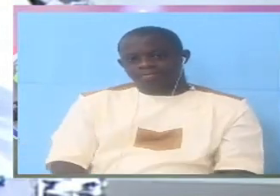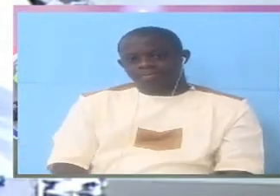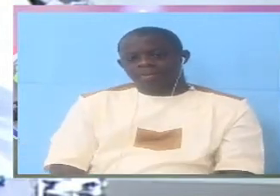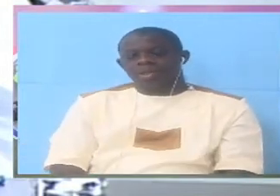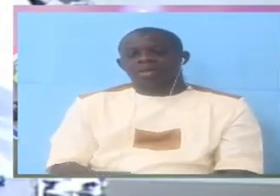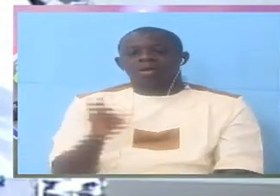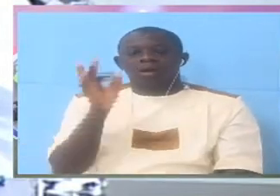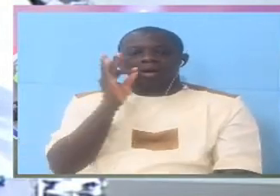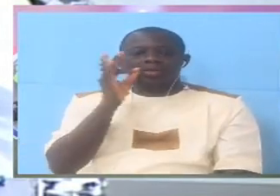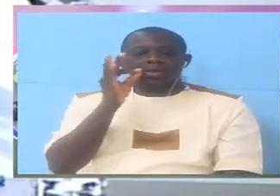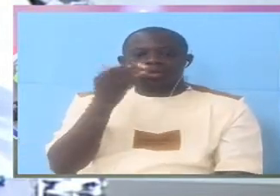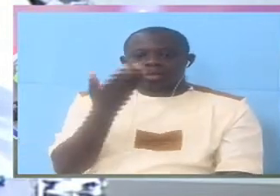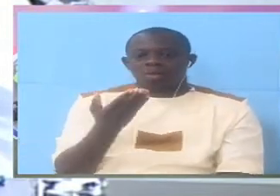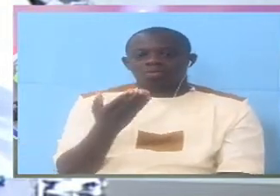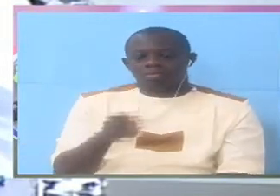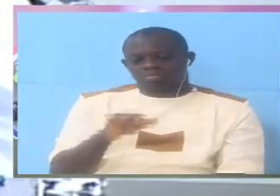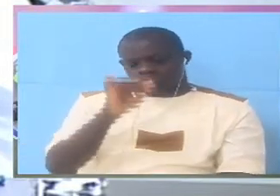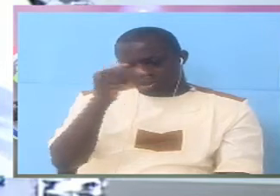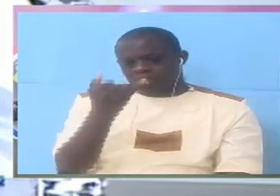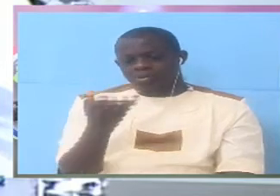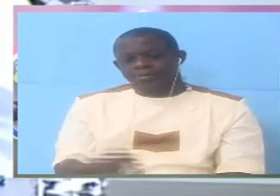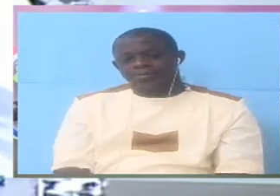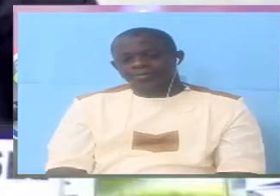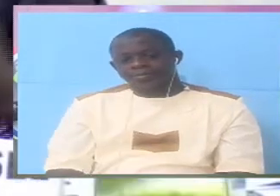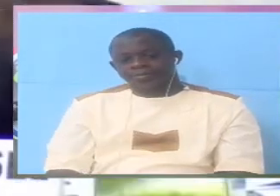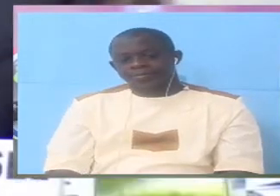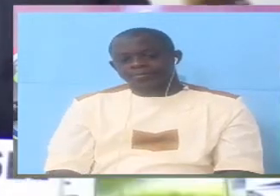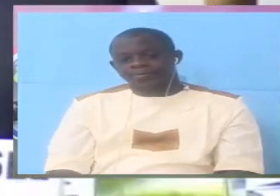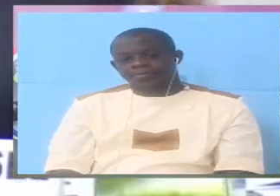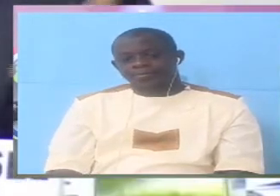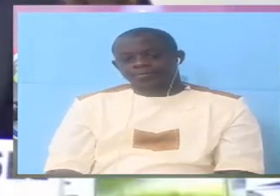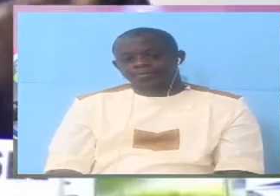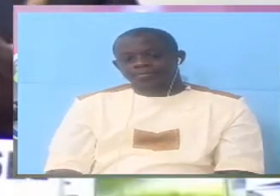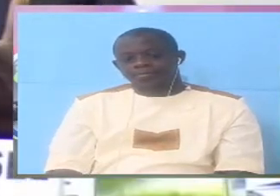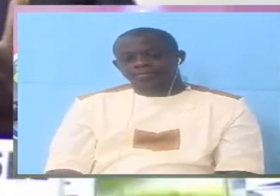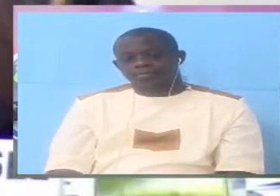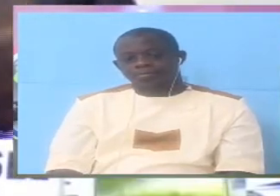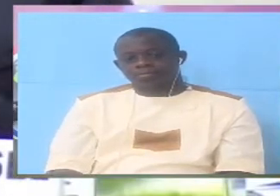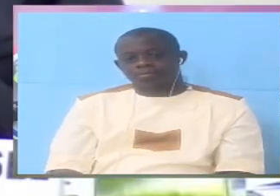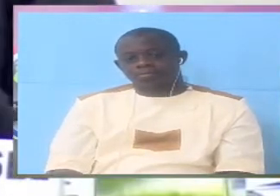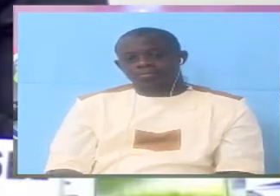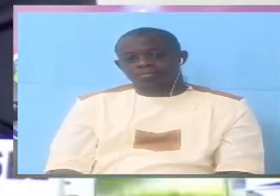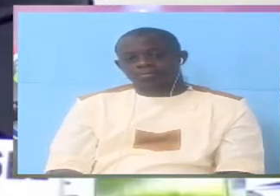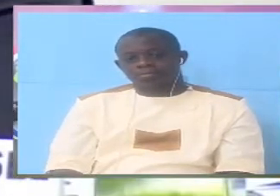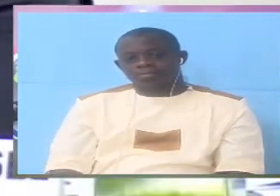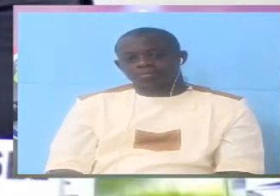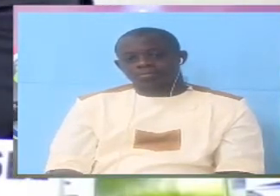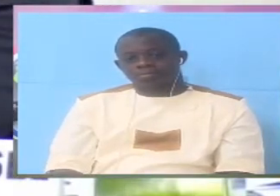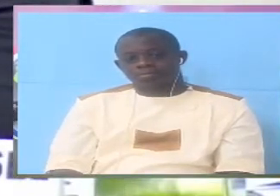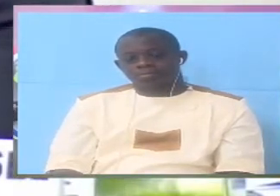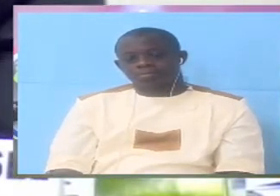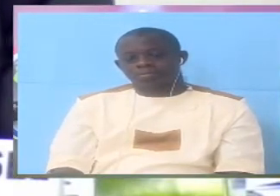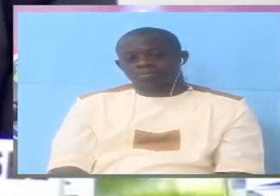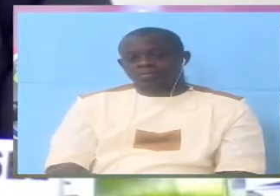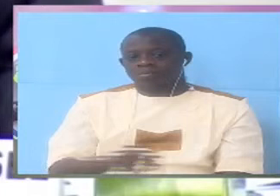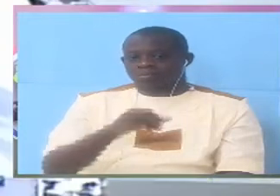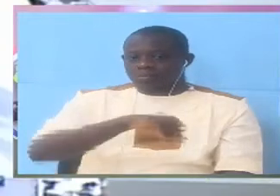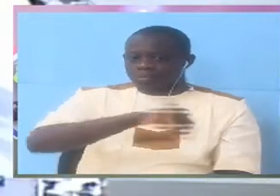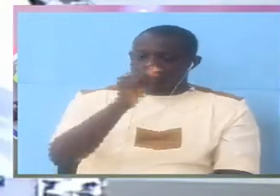Answer now. Yes. And if it was sent to investigations, it would be sent to you.